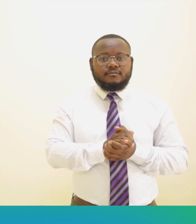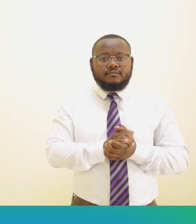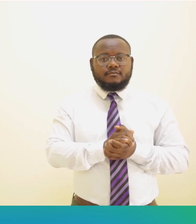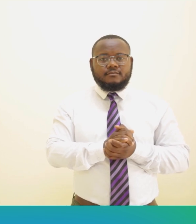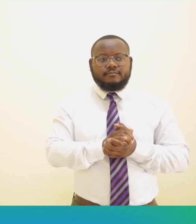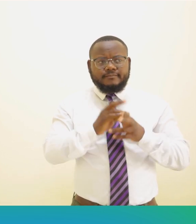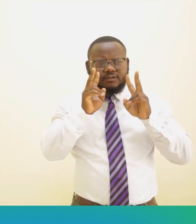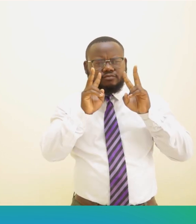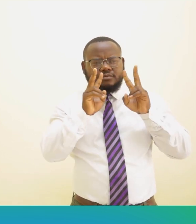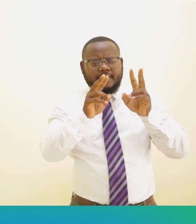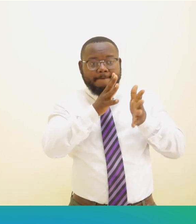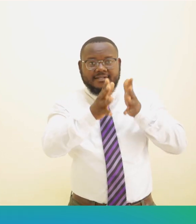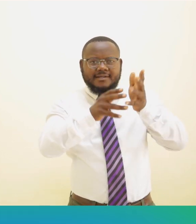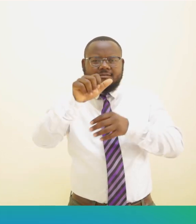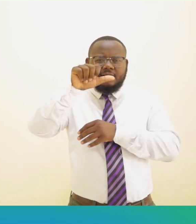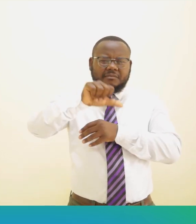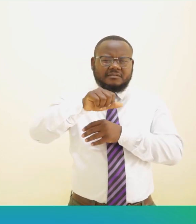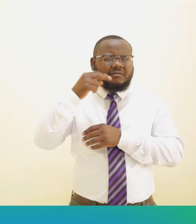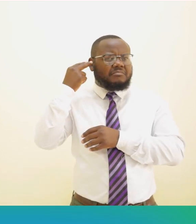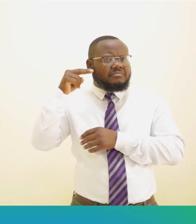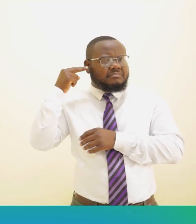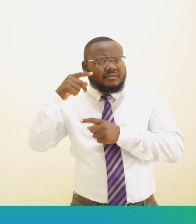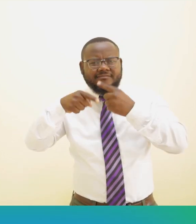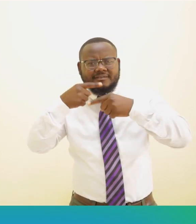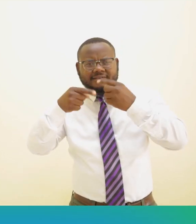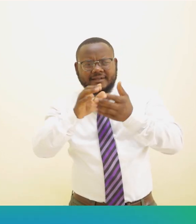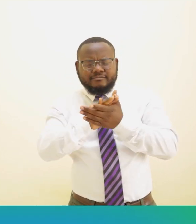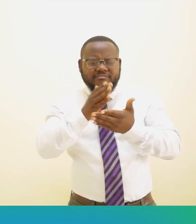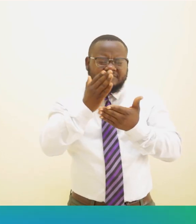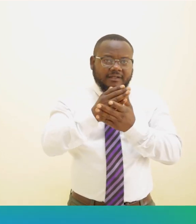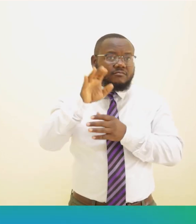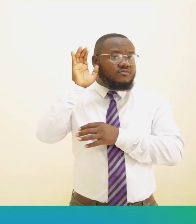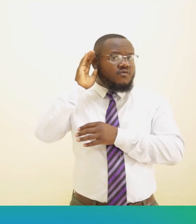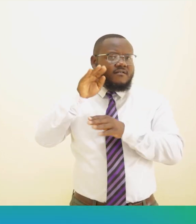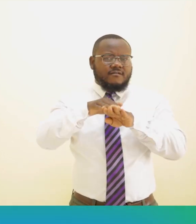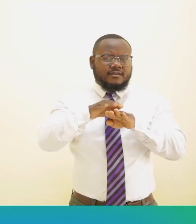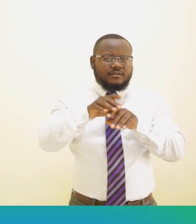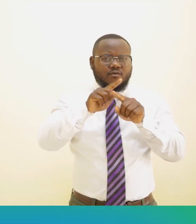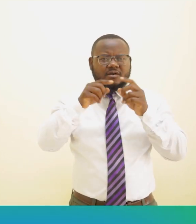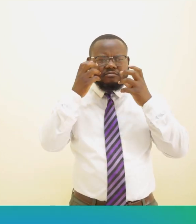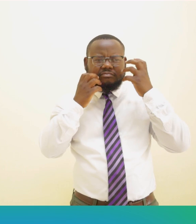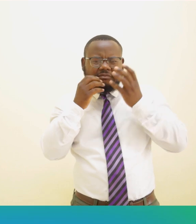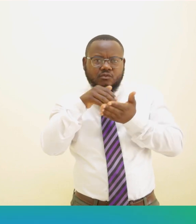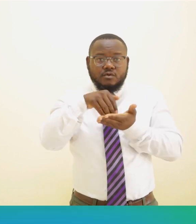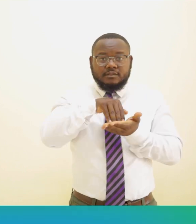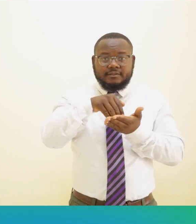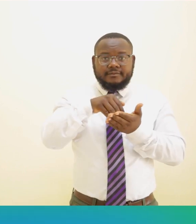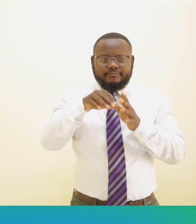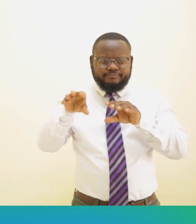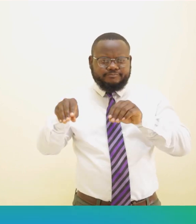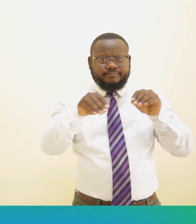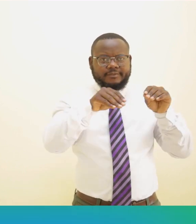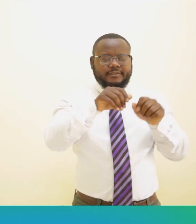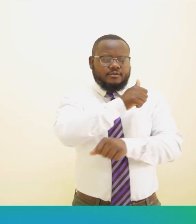Recognize red flags such as persistent discharge, sudden hearing loss, or facial weakness, and refer promptly to higher level